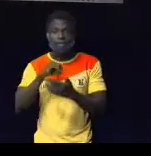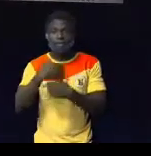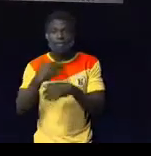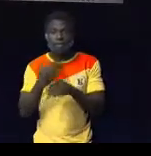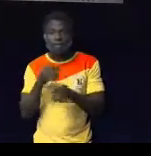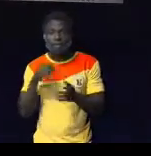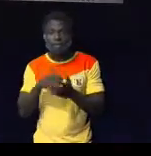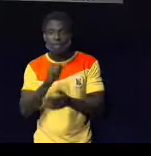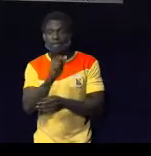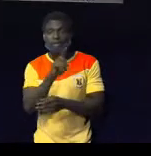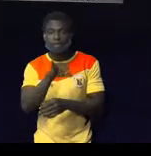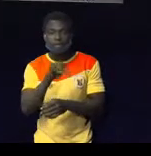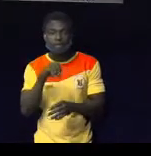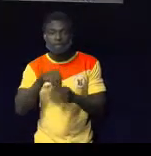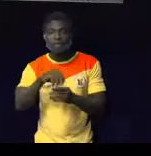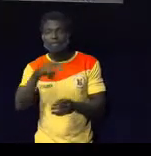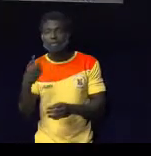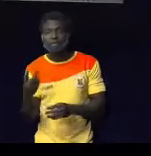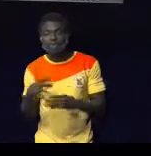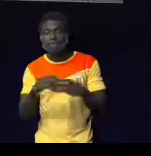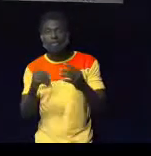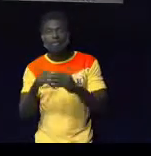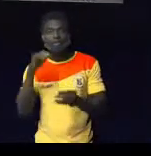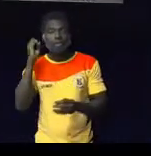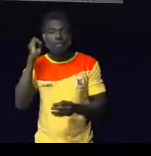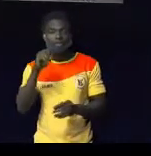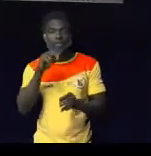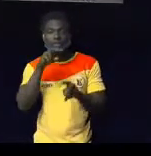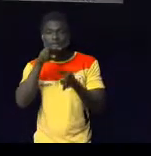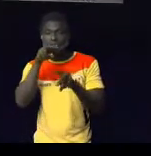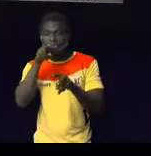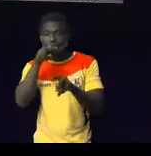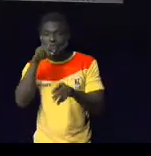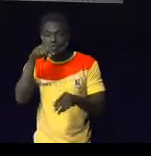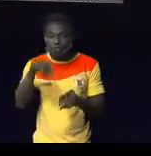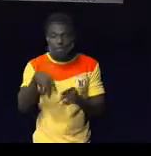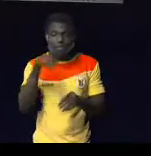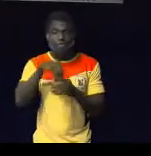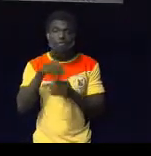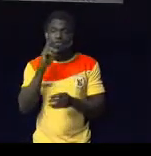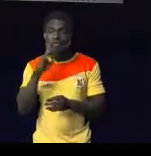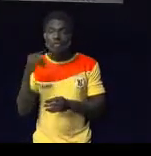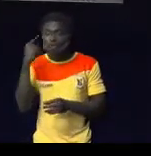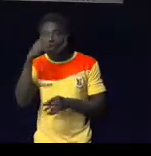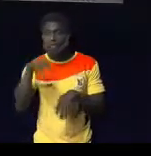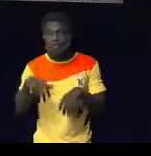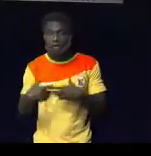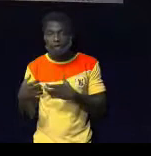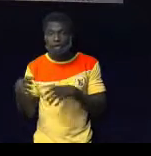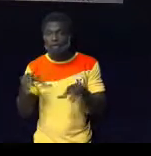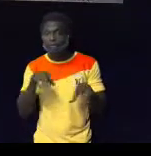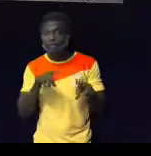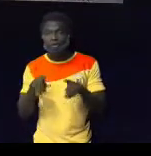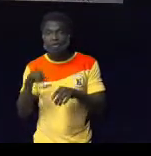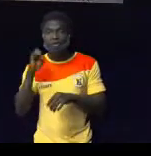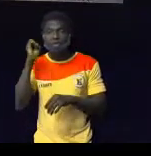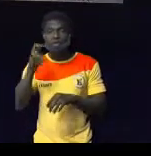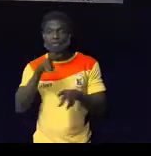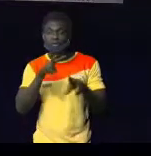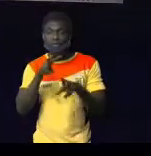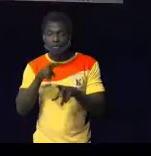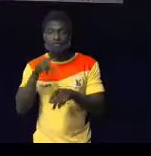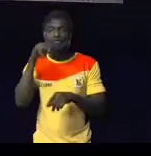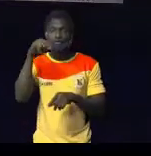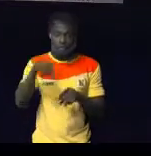adjective. But in the second sentence, he looked deep into her face. How did it look into her face? That means